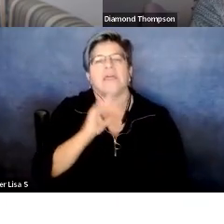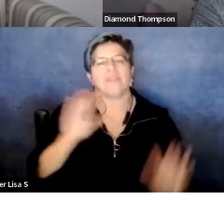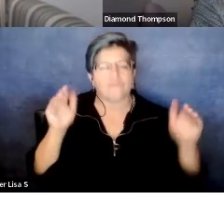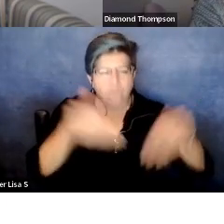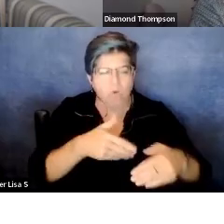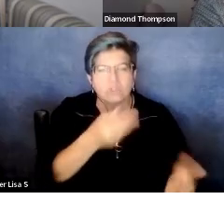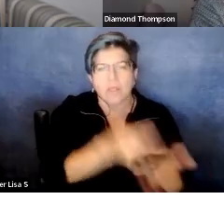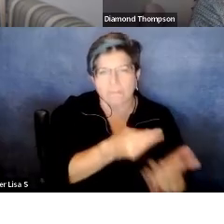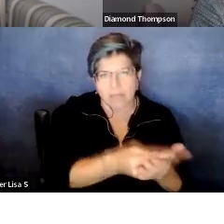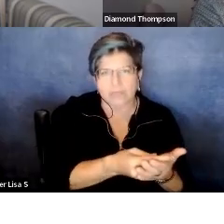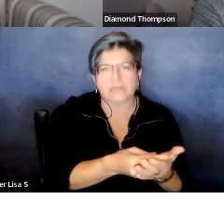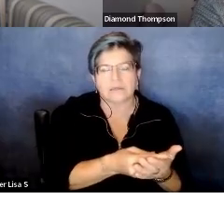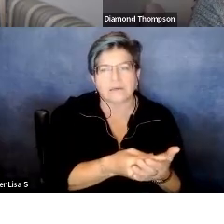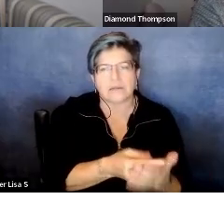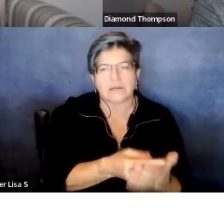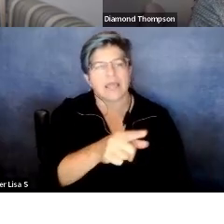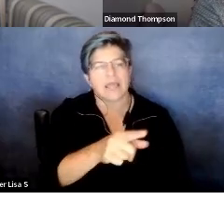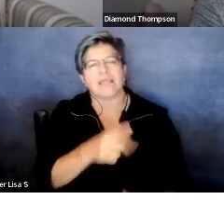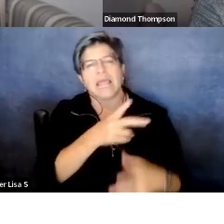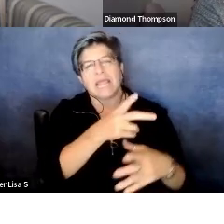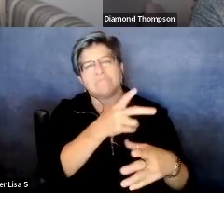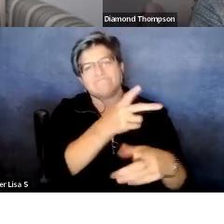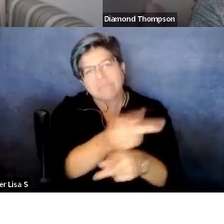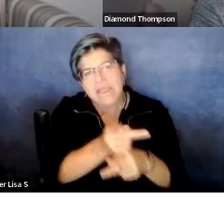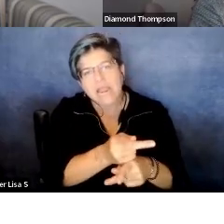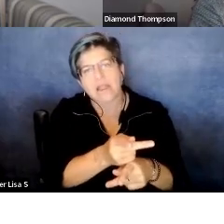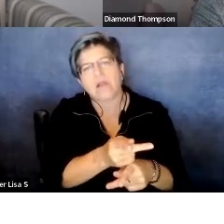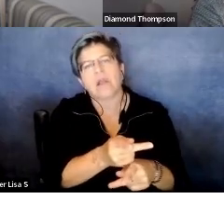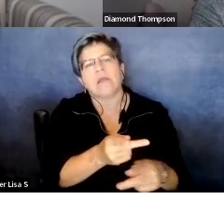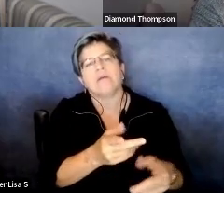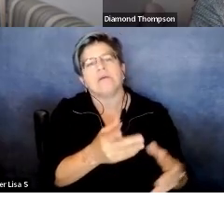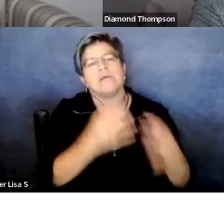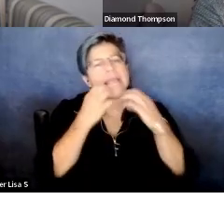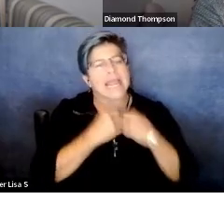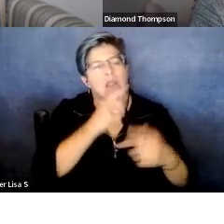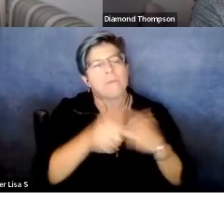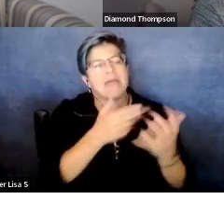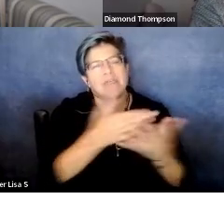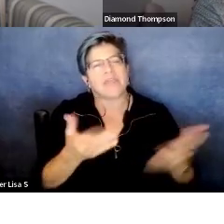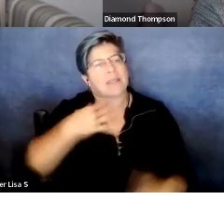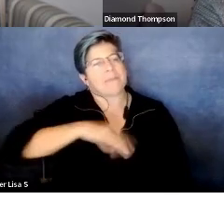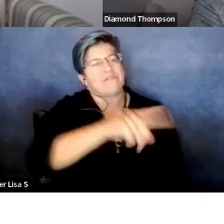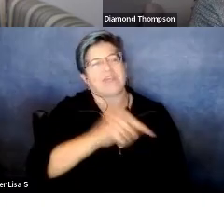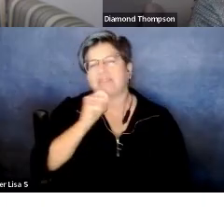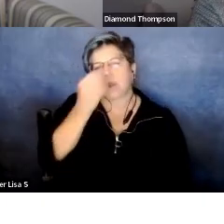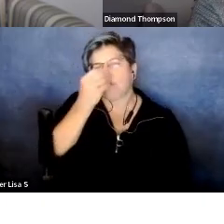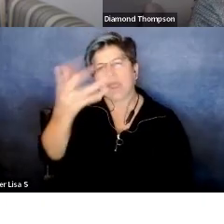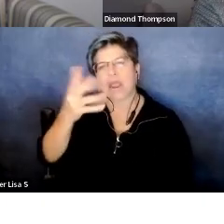care about what's going to benefit them. They're not caring about none of the children,